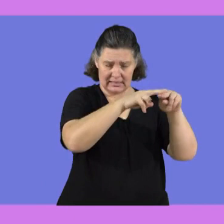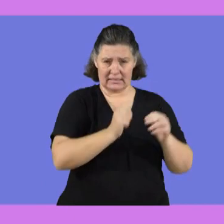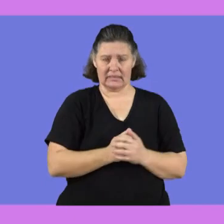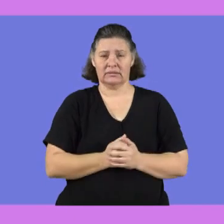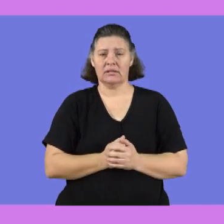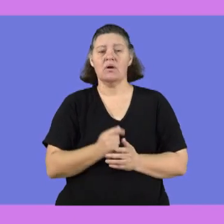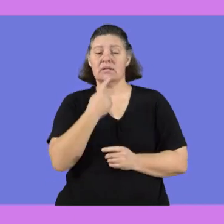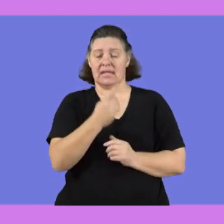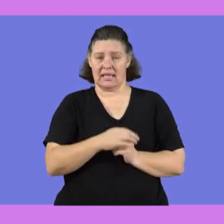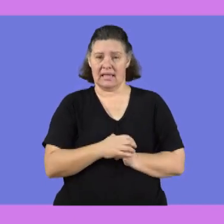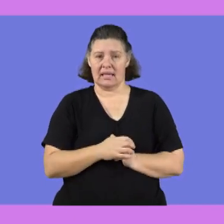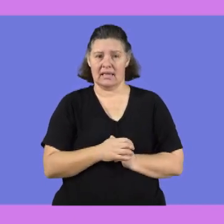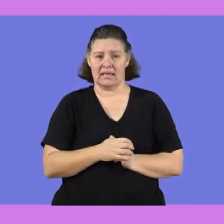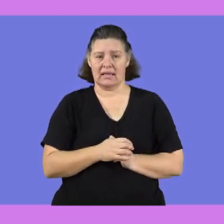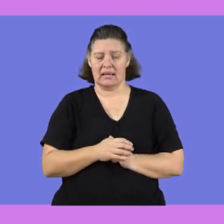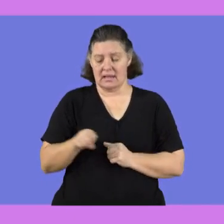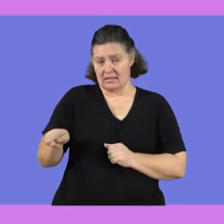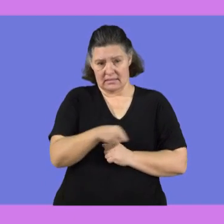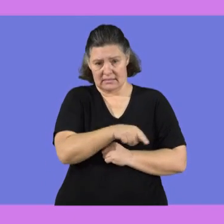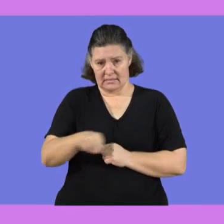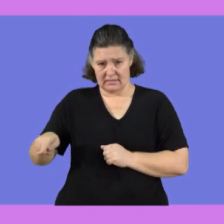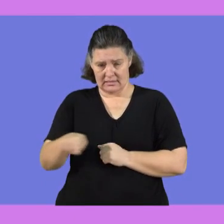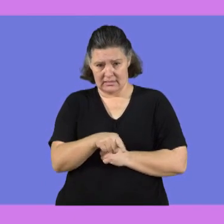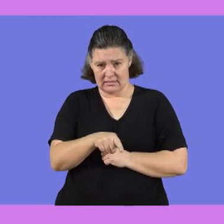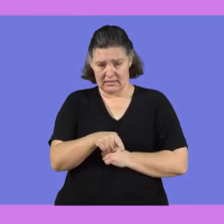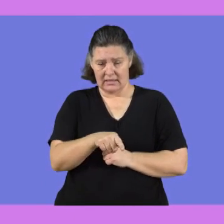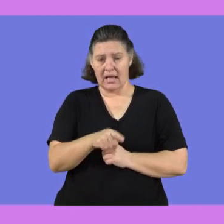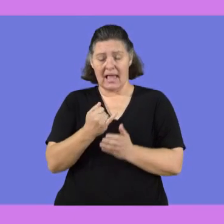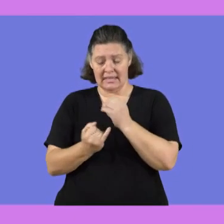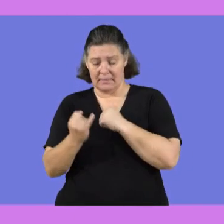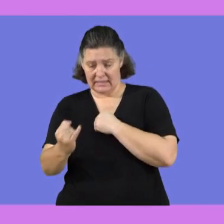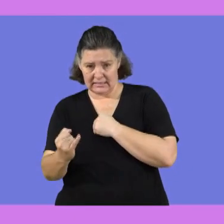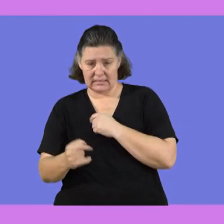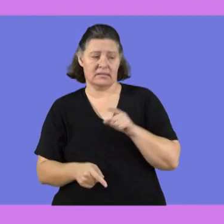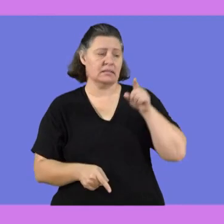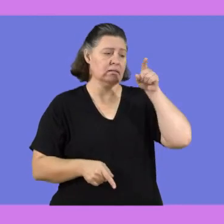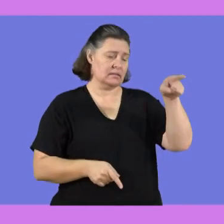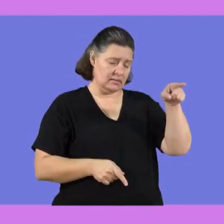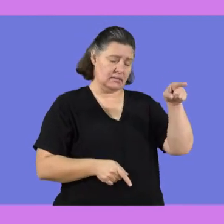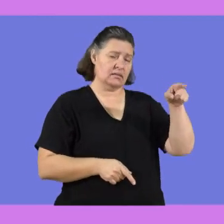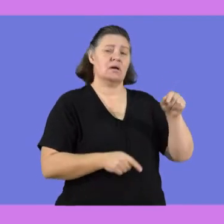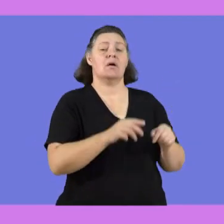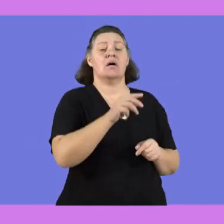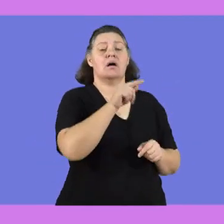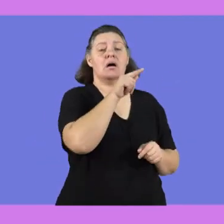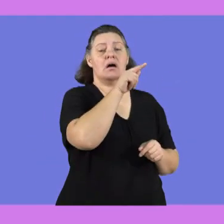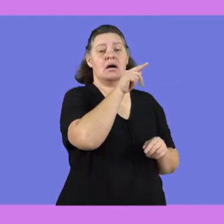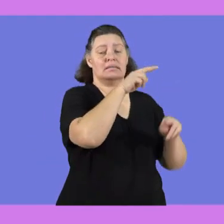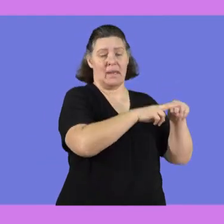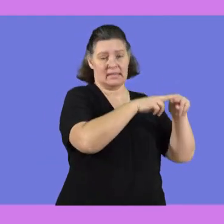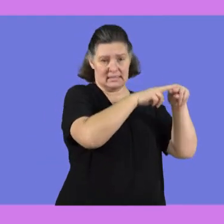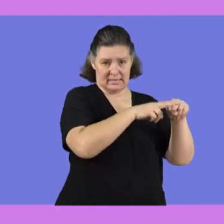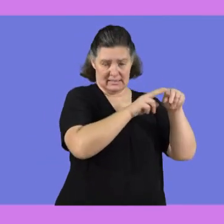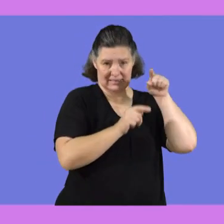dependent and the independent variable. If we go back to check, we said this is the dependent water.